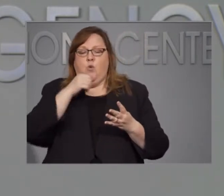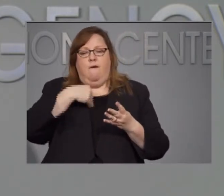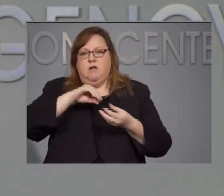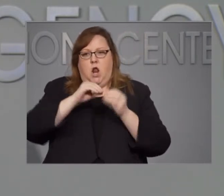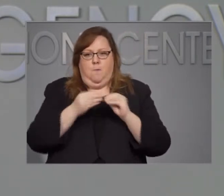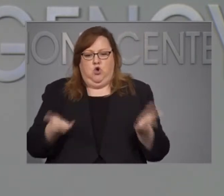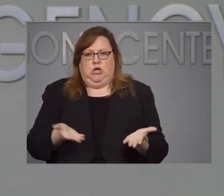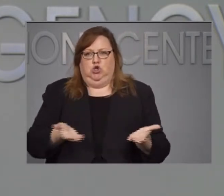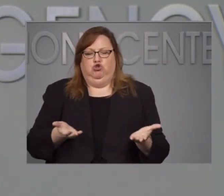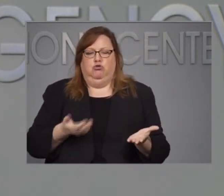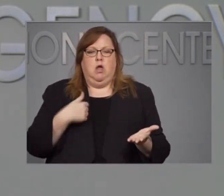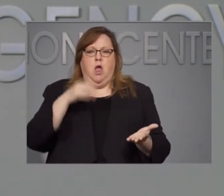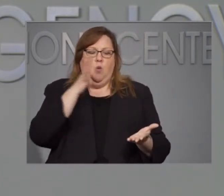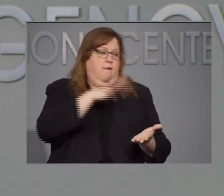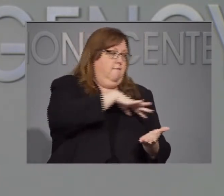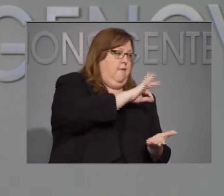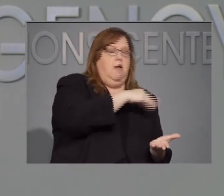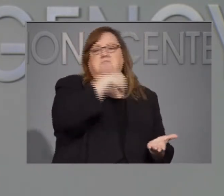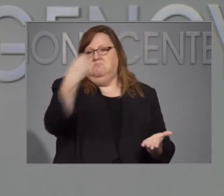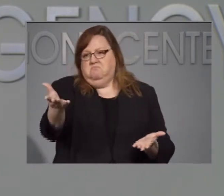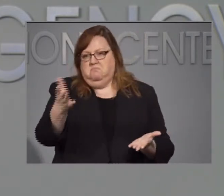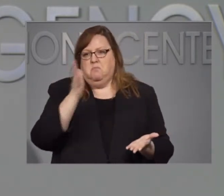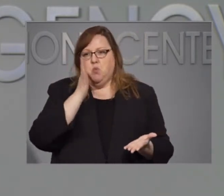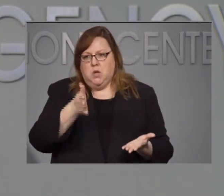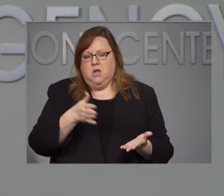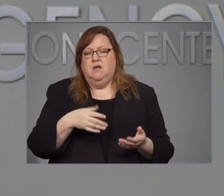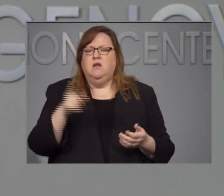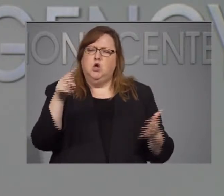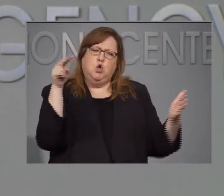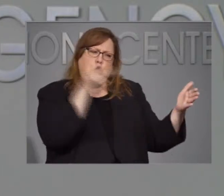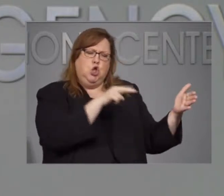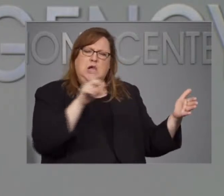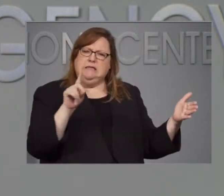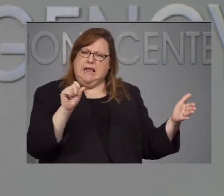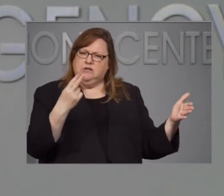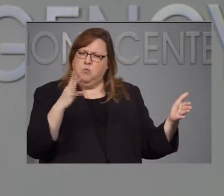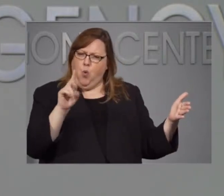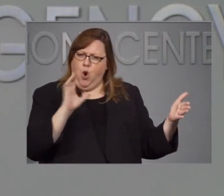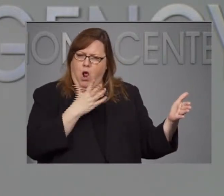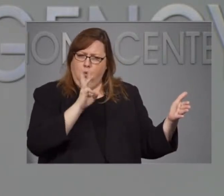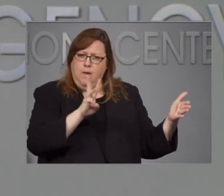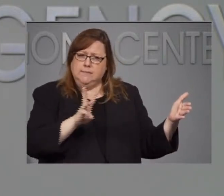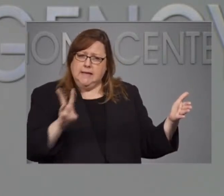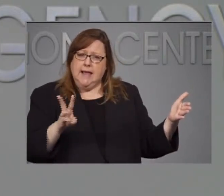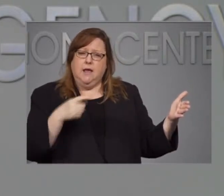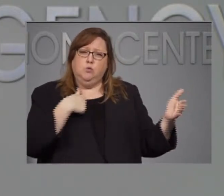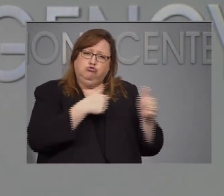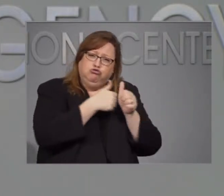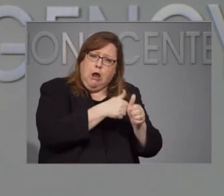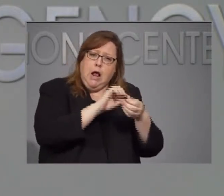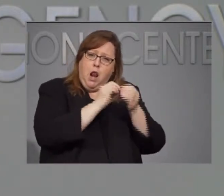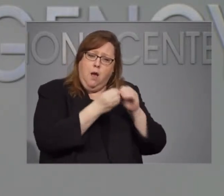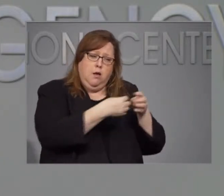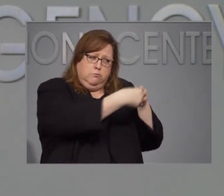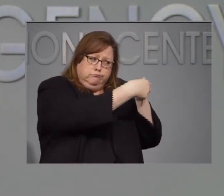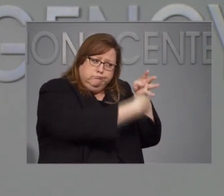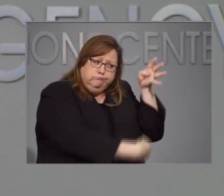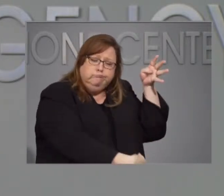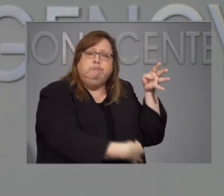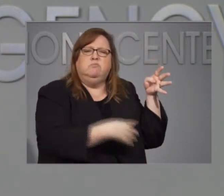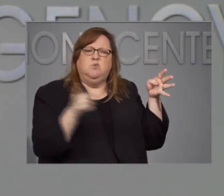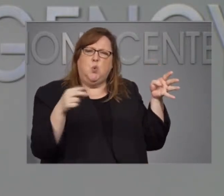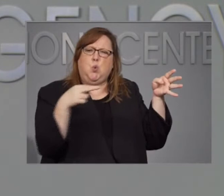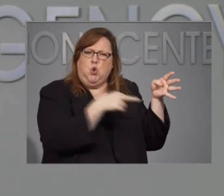care. There's a lot of information on our dashboard about the outbreaks, what we track every day, and how that relates to our